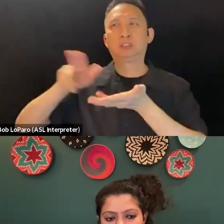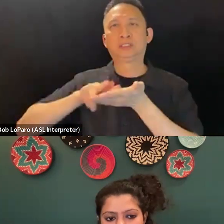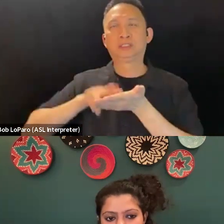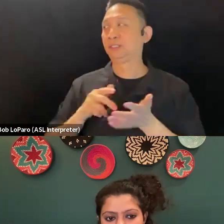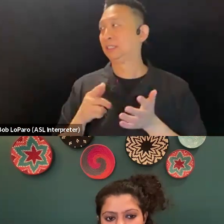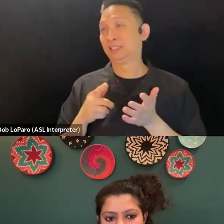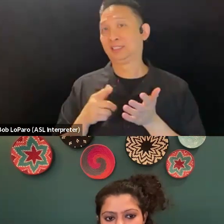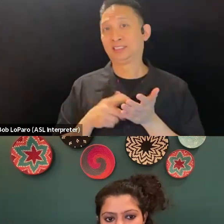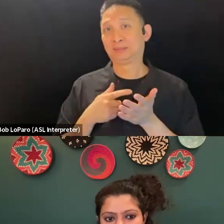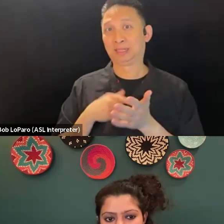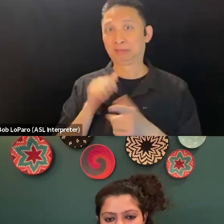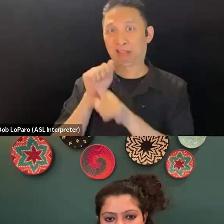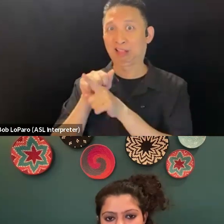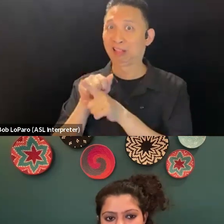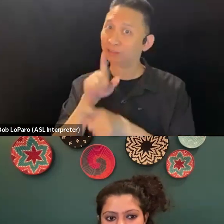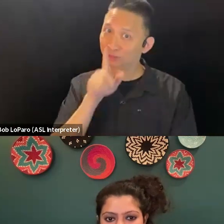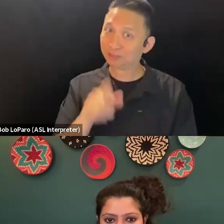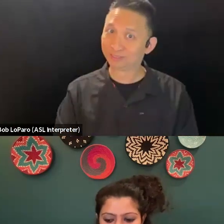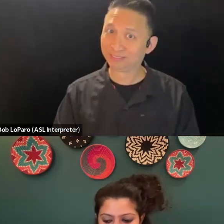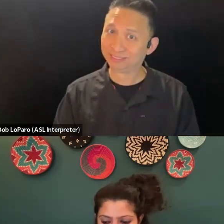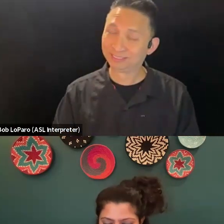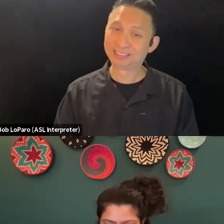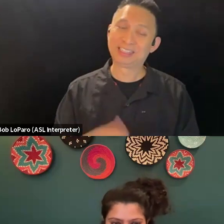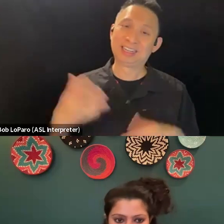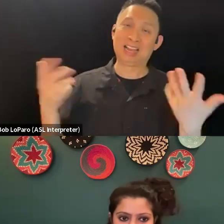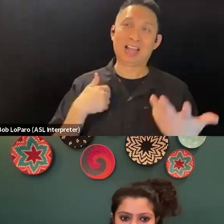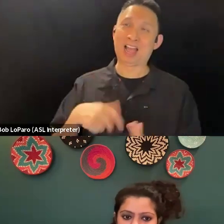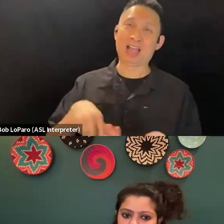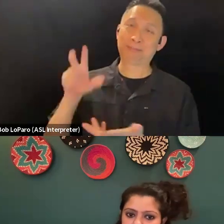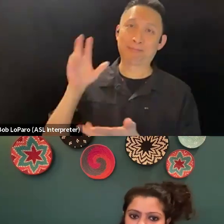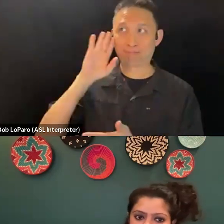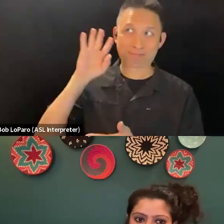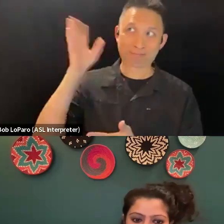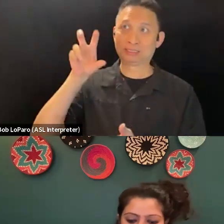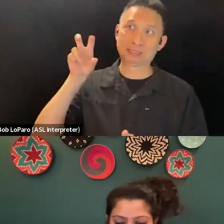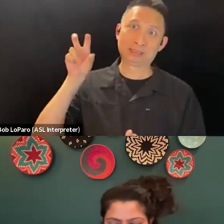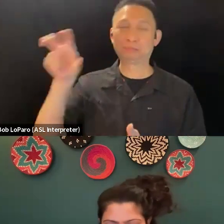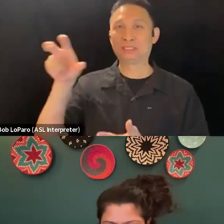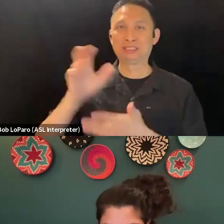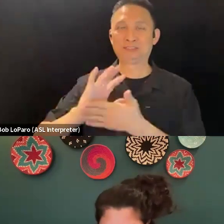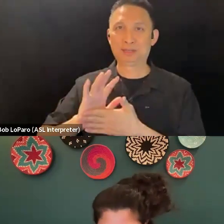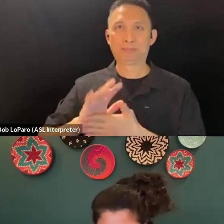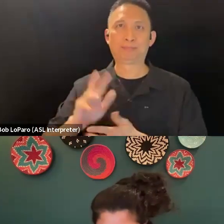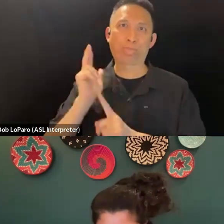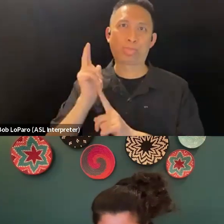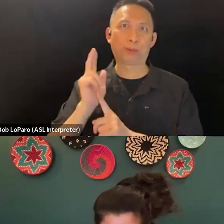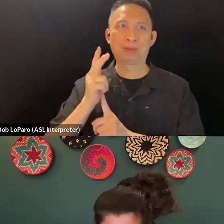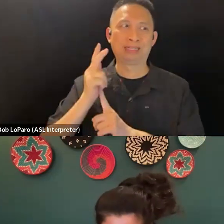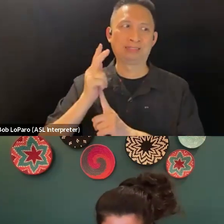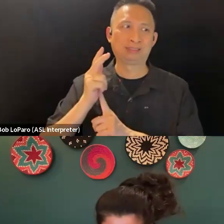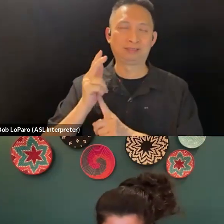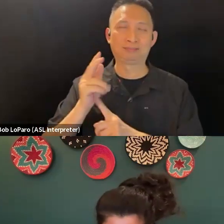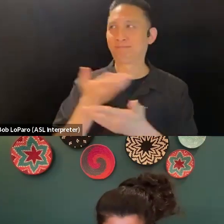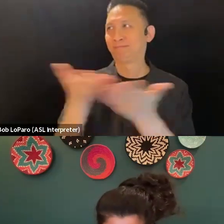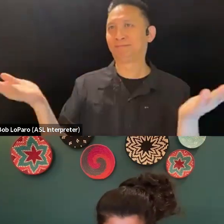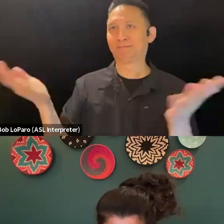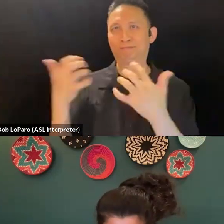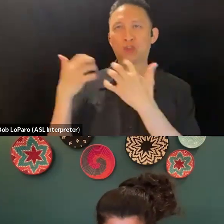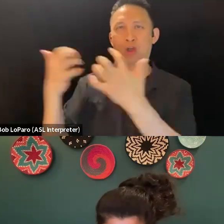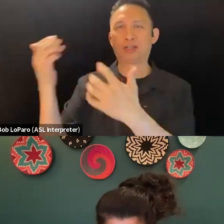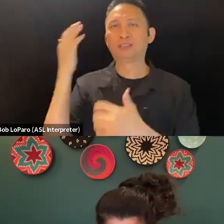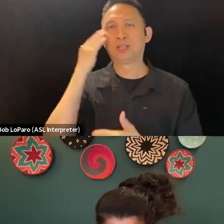consider when you put in a grant application. Personally, for me, there are 3 things that I think work, and I was sort